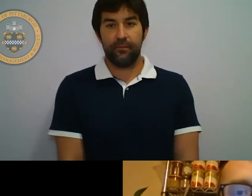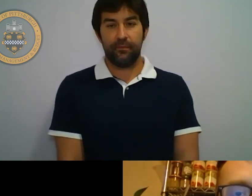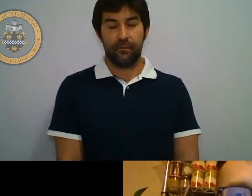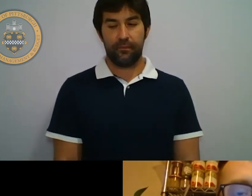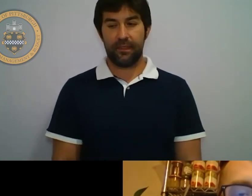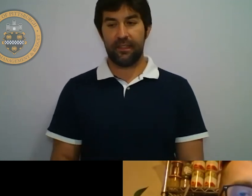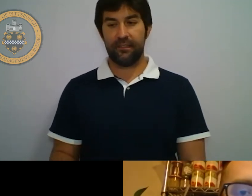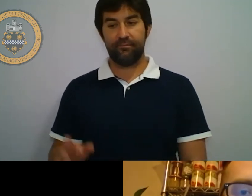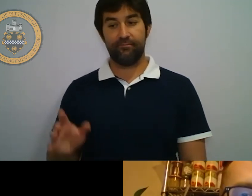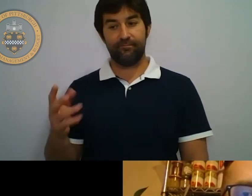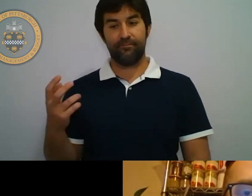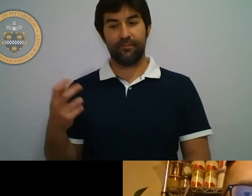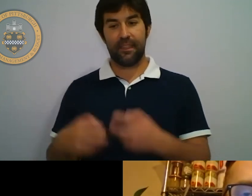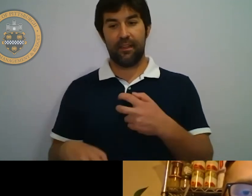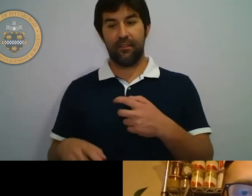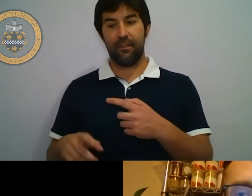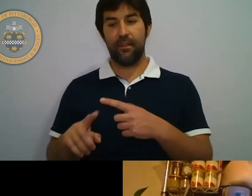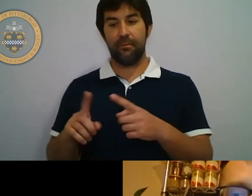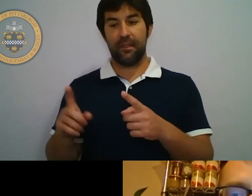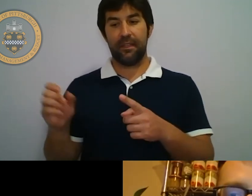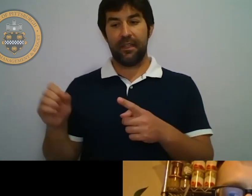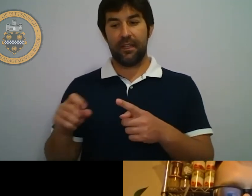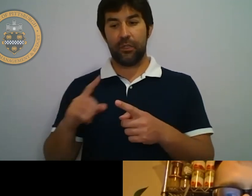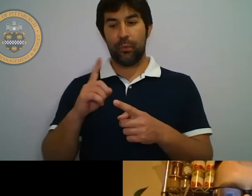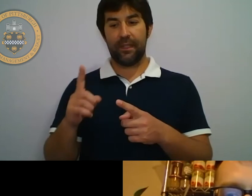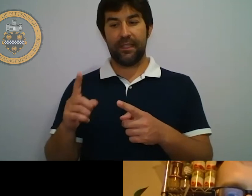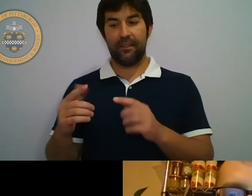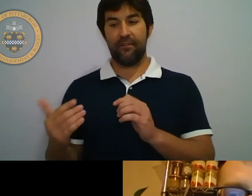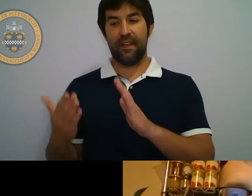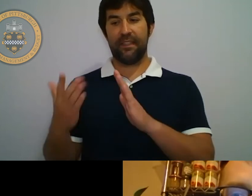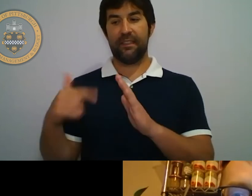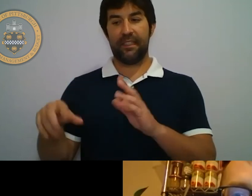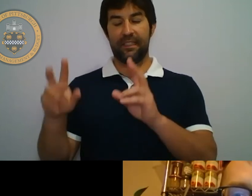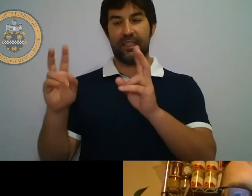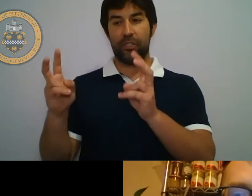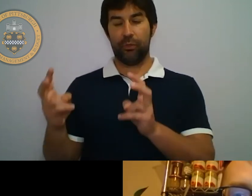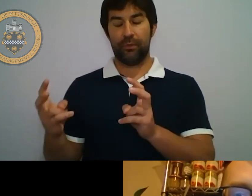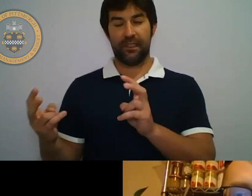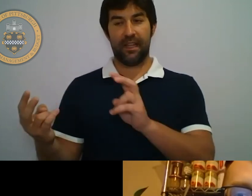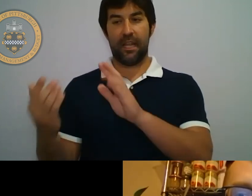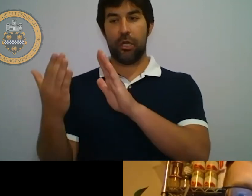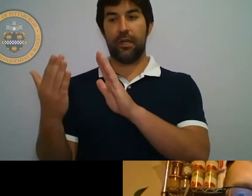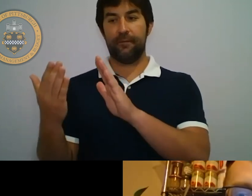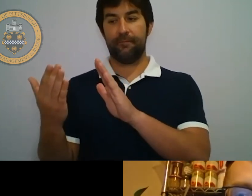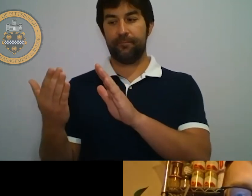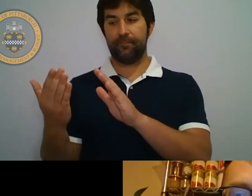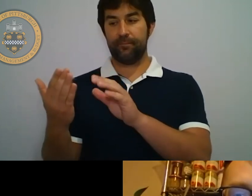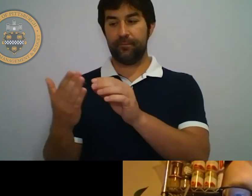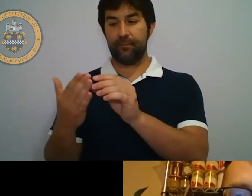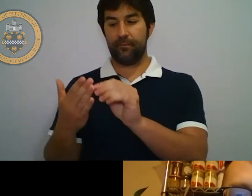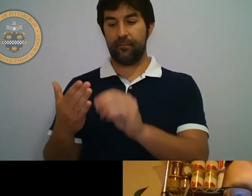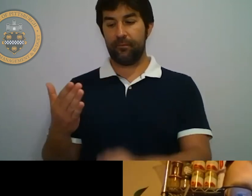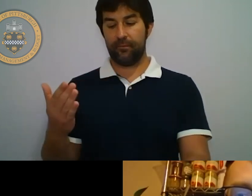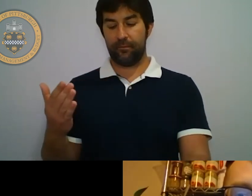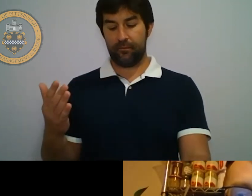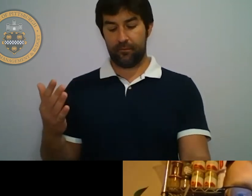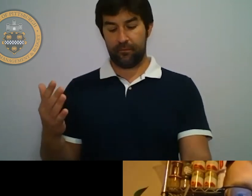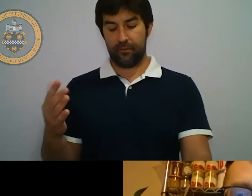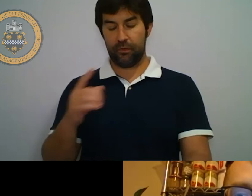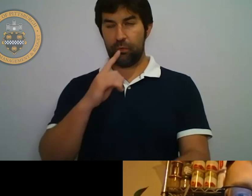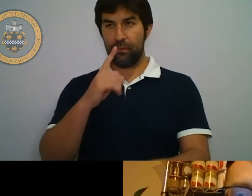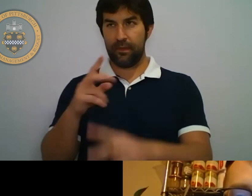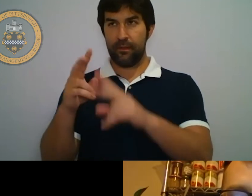facilitation committee, 5 out of 5 people thought that was a really great worthwhile project to include in the budget. And this includes everything that we received, so you can see they